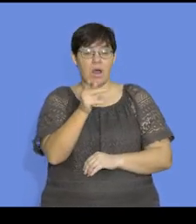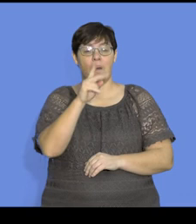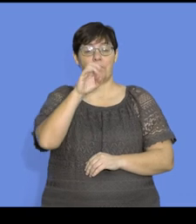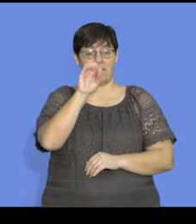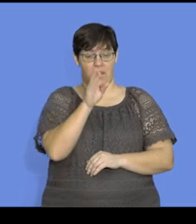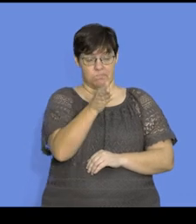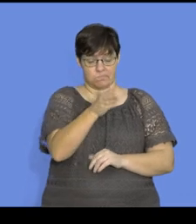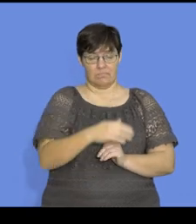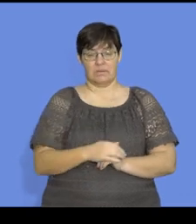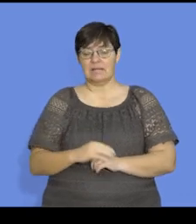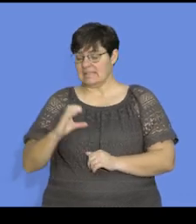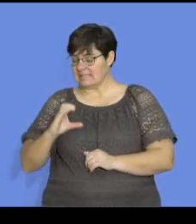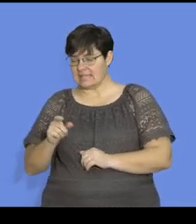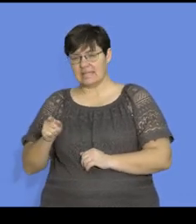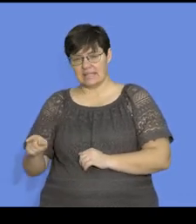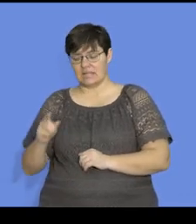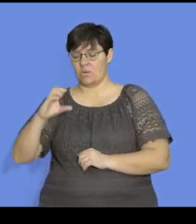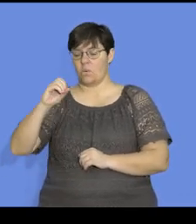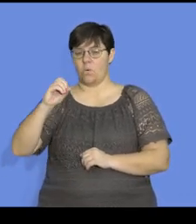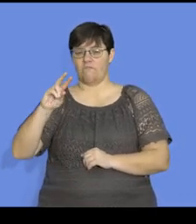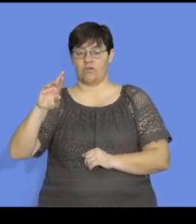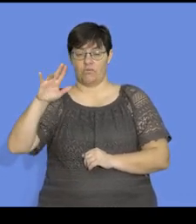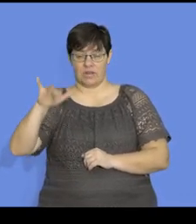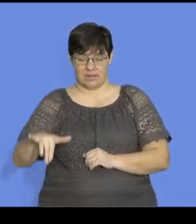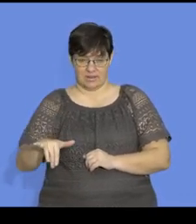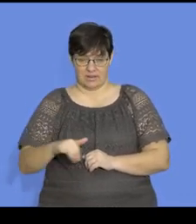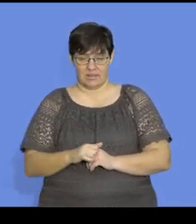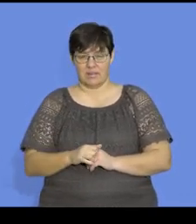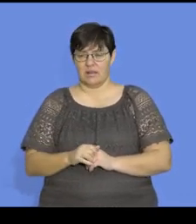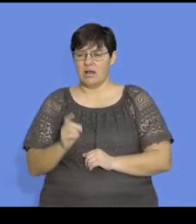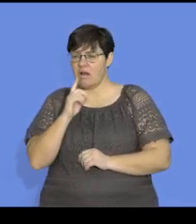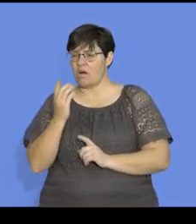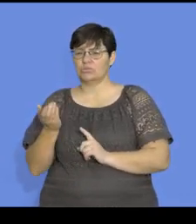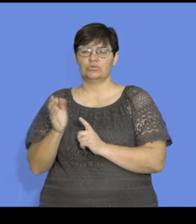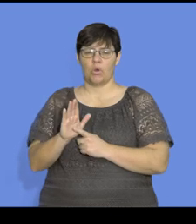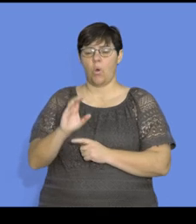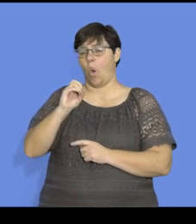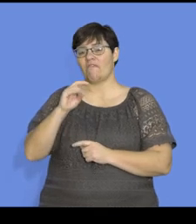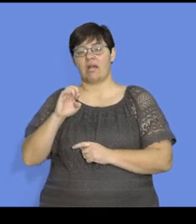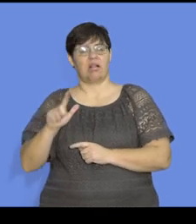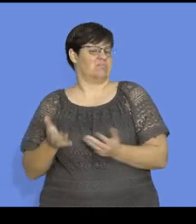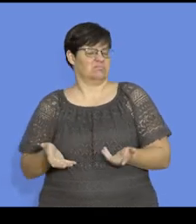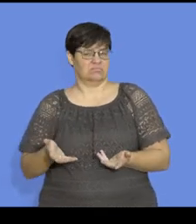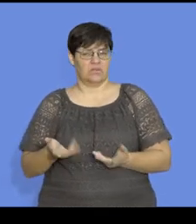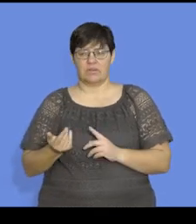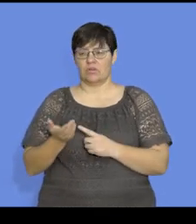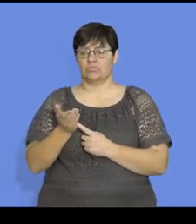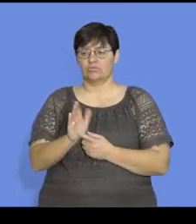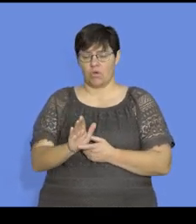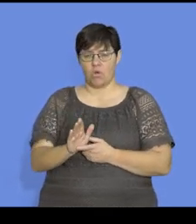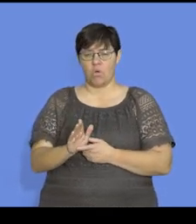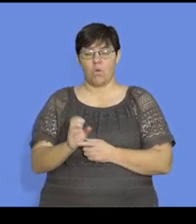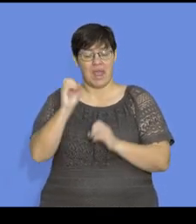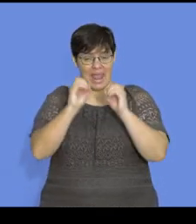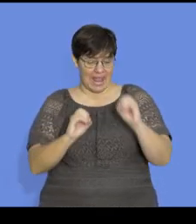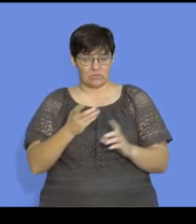C over there is the ovary. They don't really show you the ovules, right? If they did show you the eggs, you